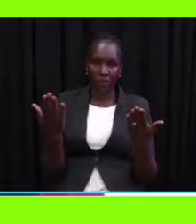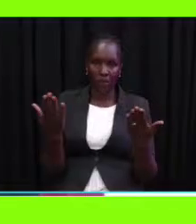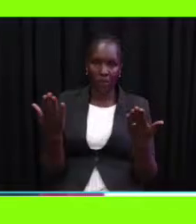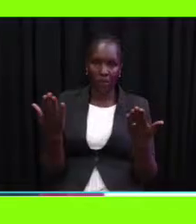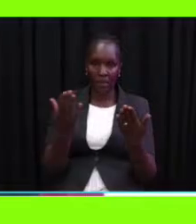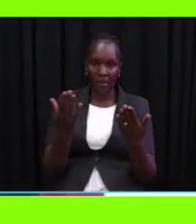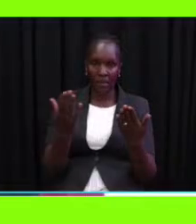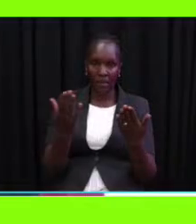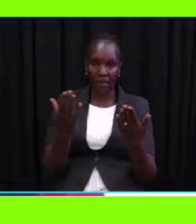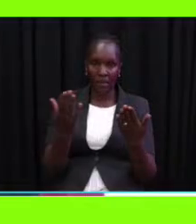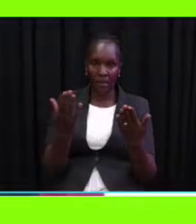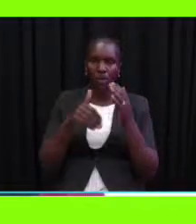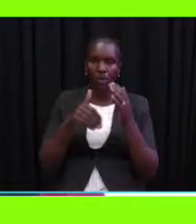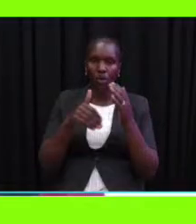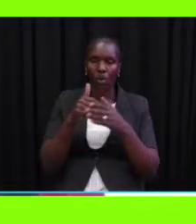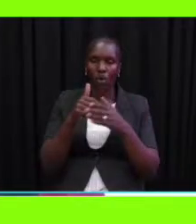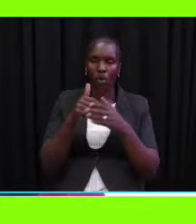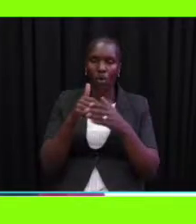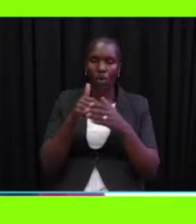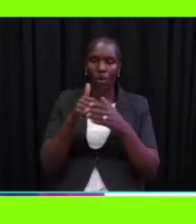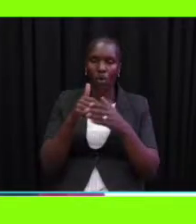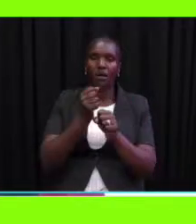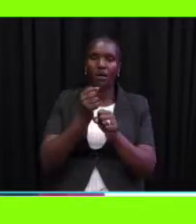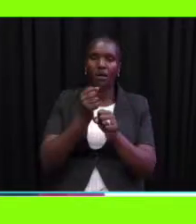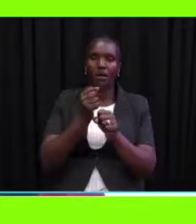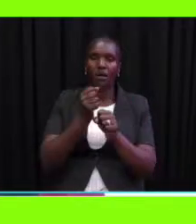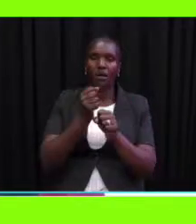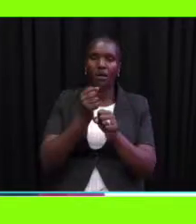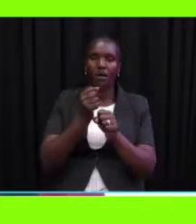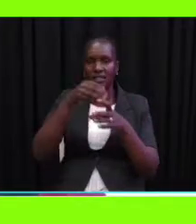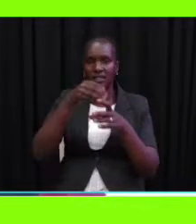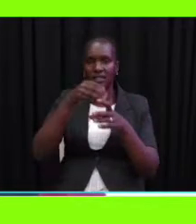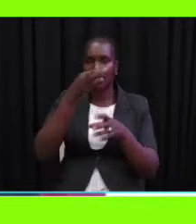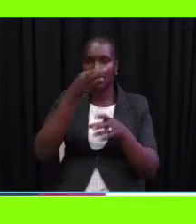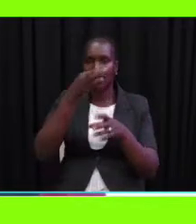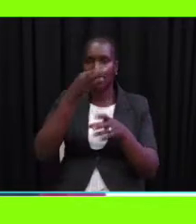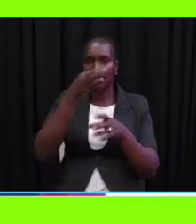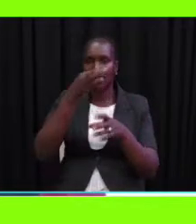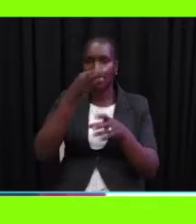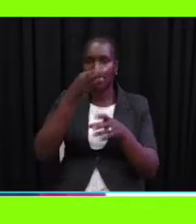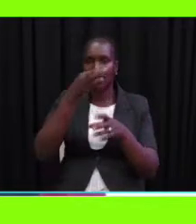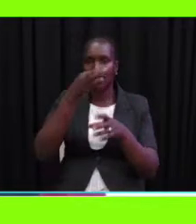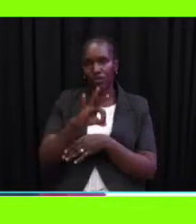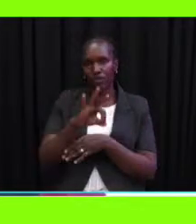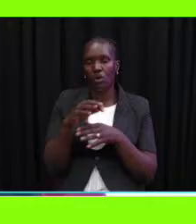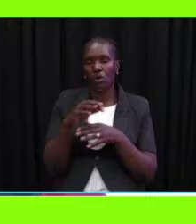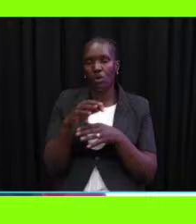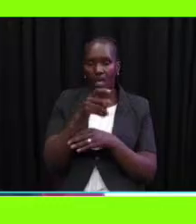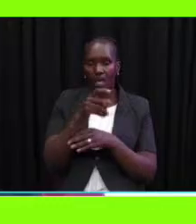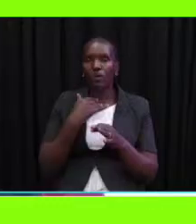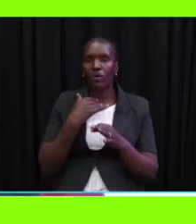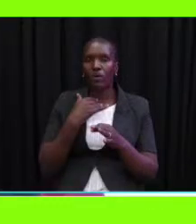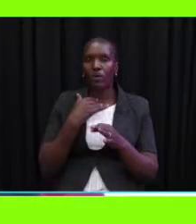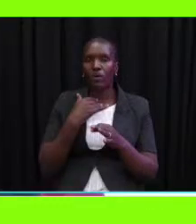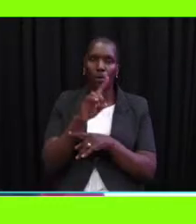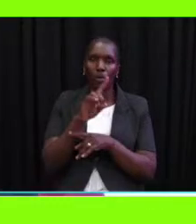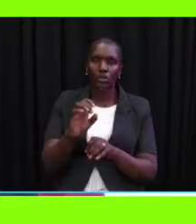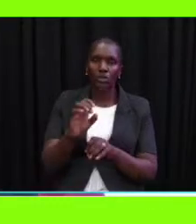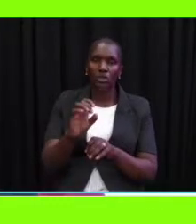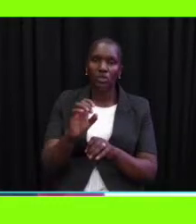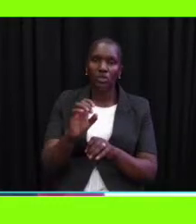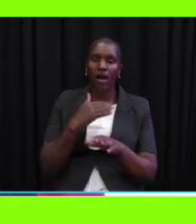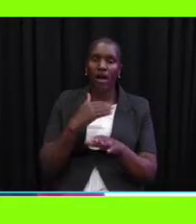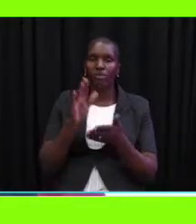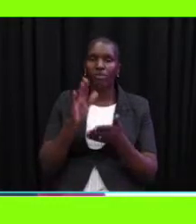we have manufactured inside of France. We're inside the booth. If anybody would like to come and ask any more questions or get any more videos